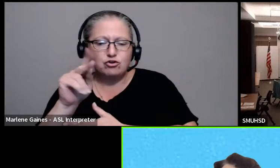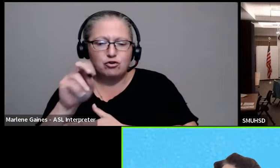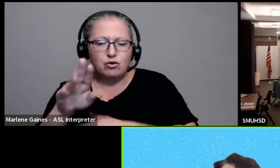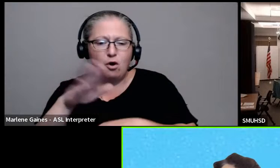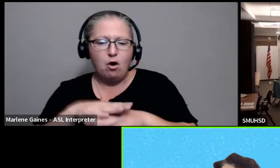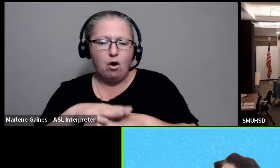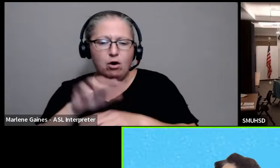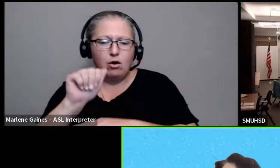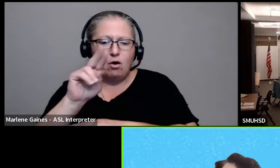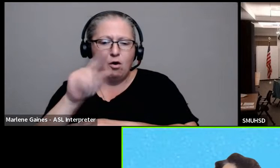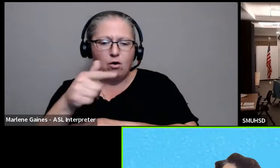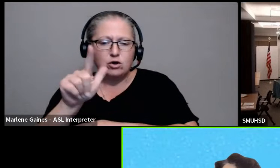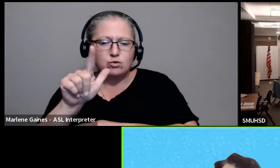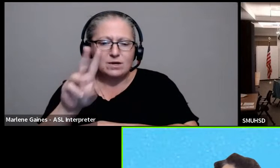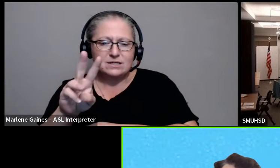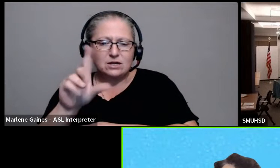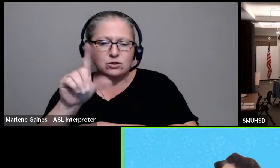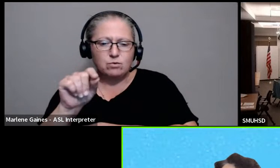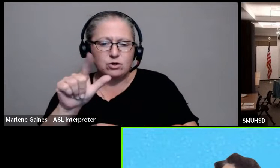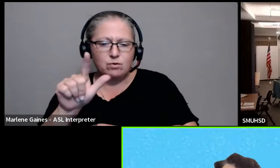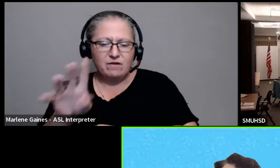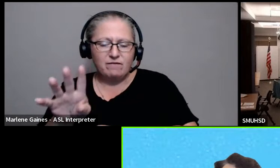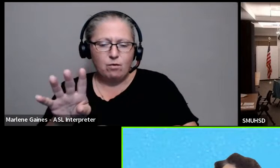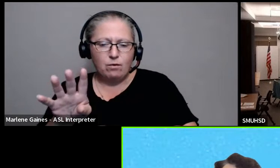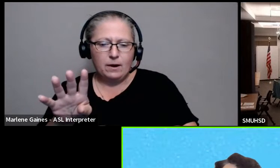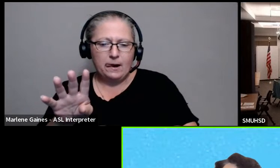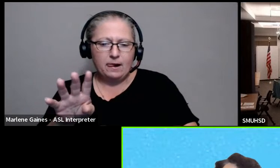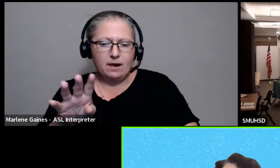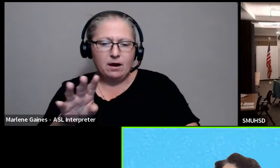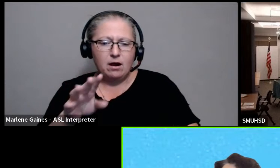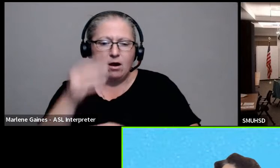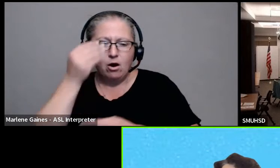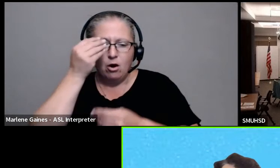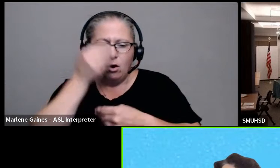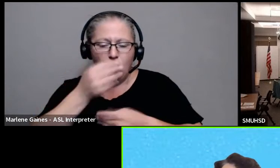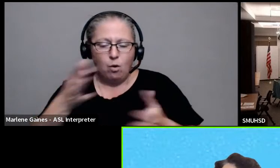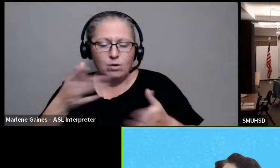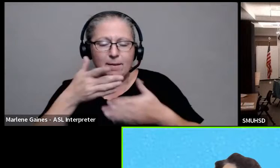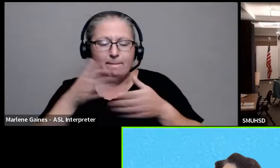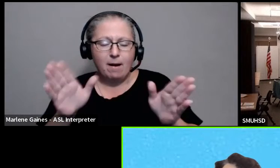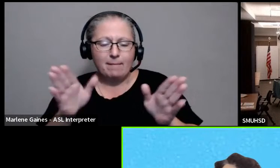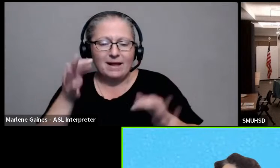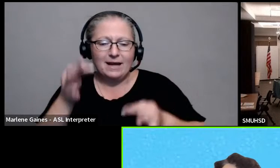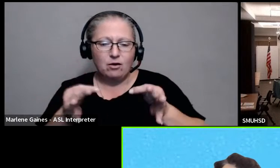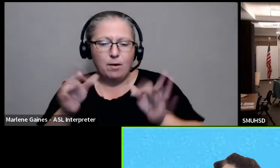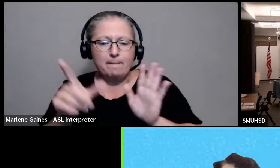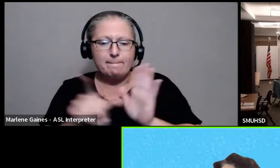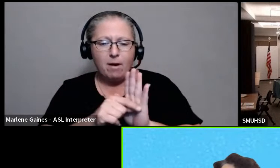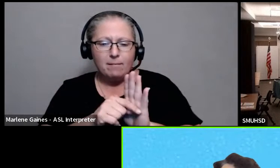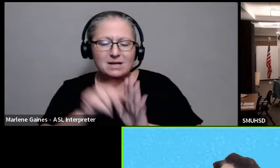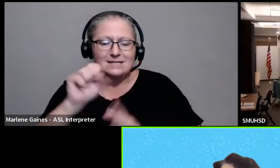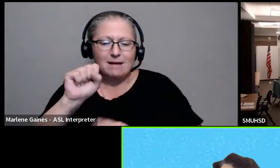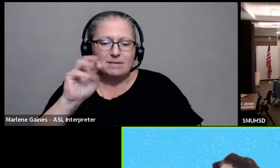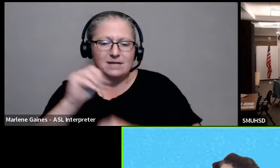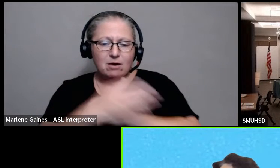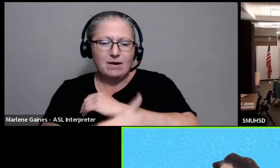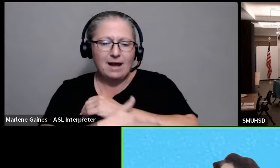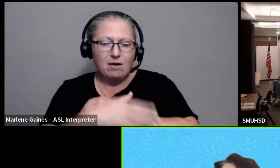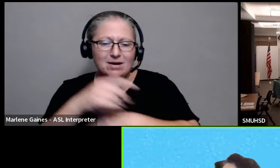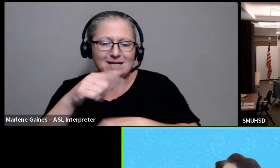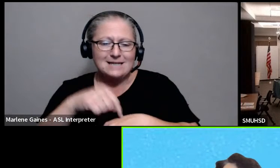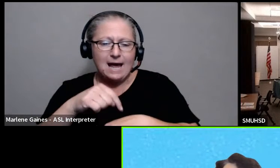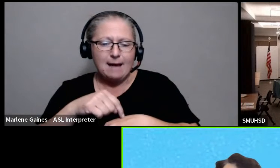August 26, 2024. Courtesy notice of the public hearing was published in the San Mateo County